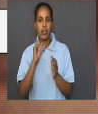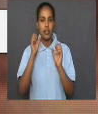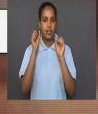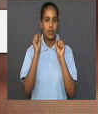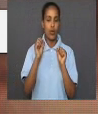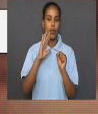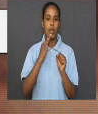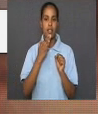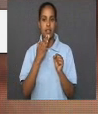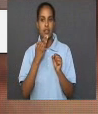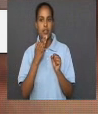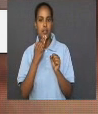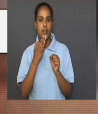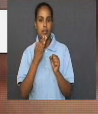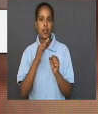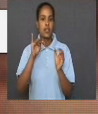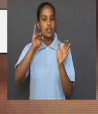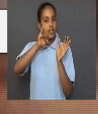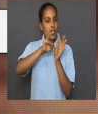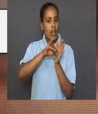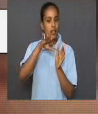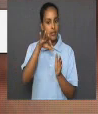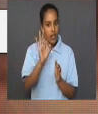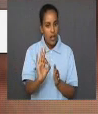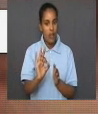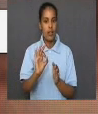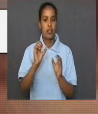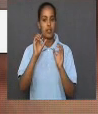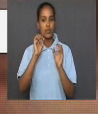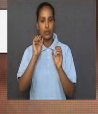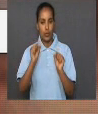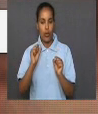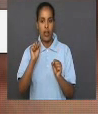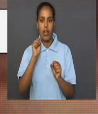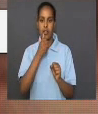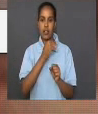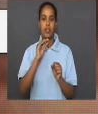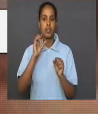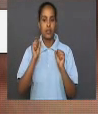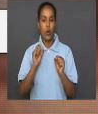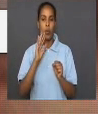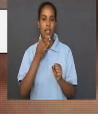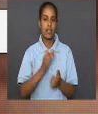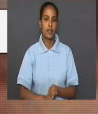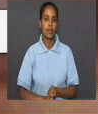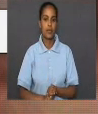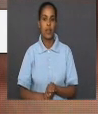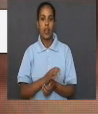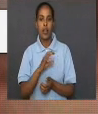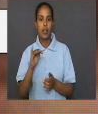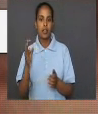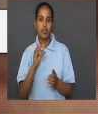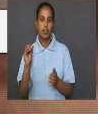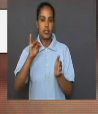acid and a strong base, salt derived from a strong acid and a strong